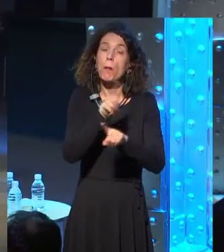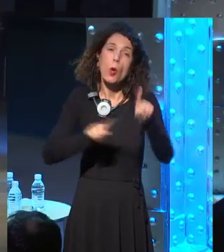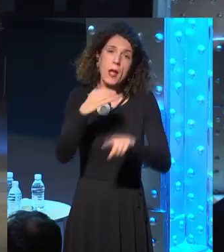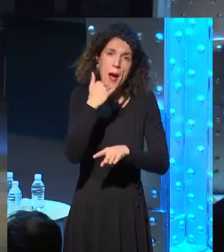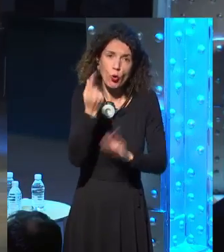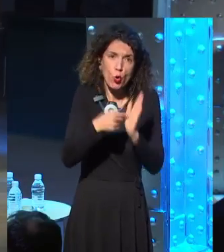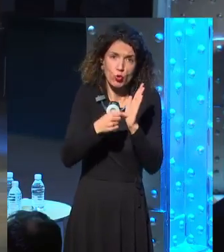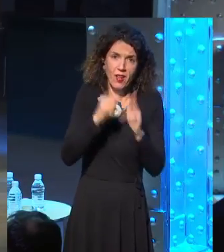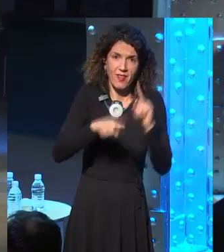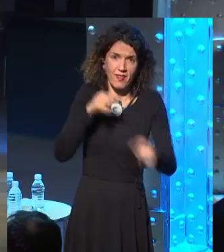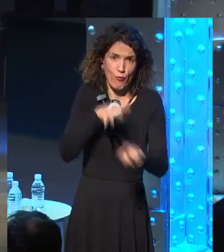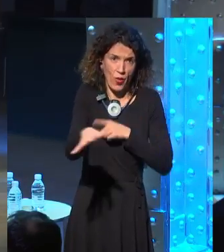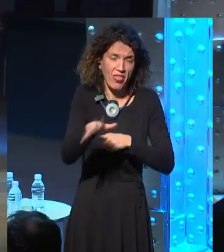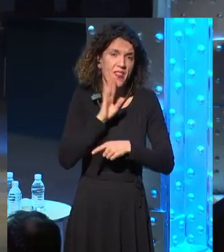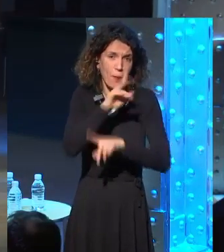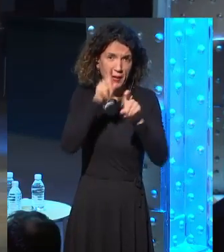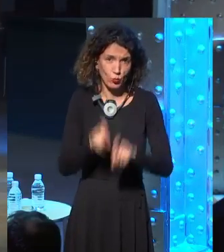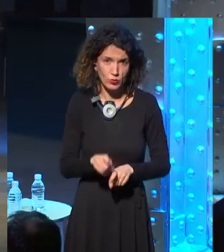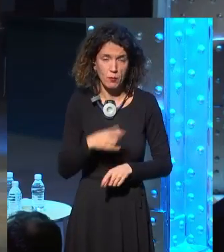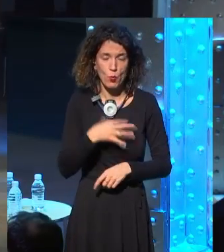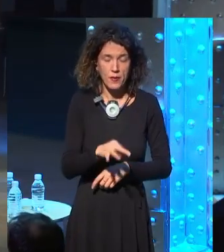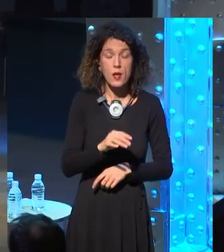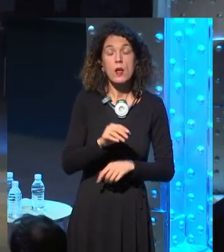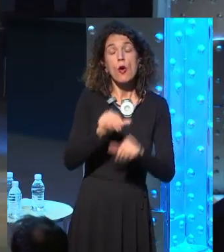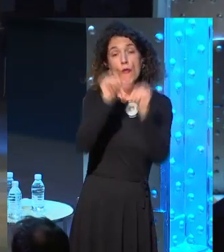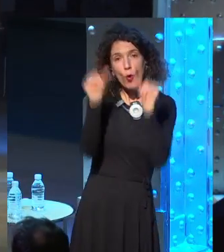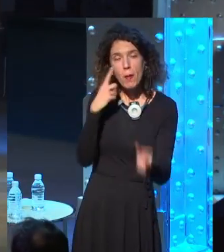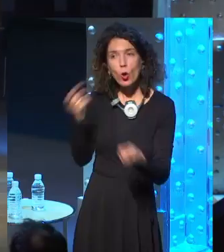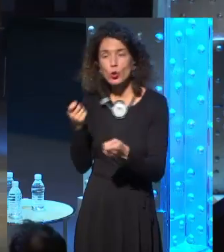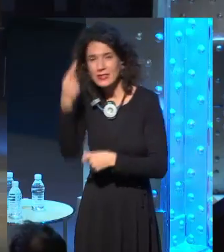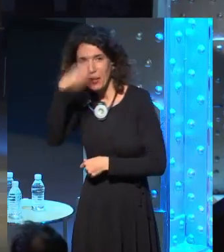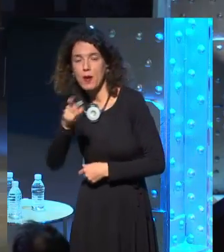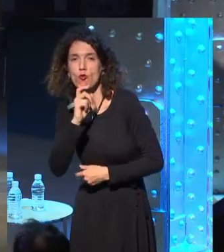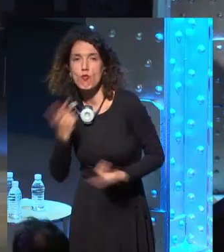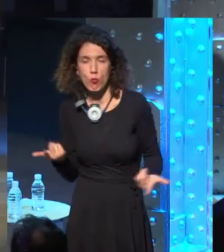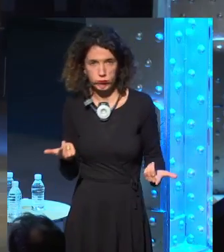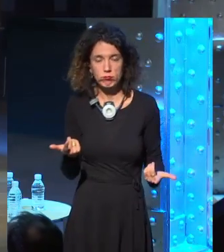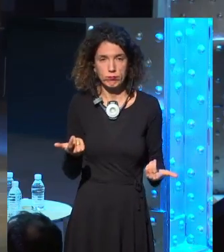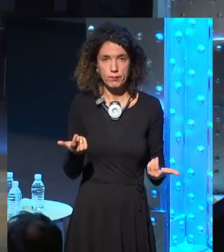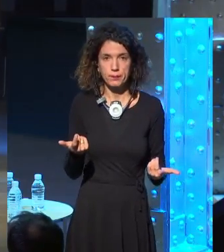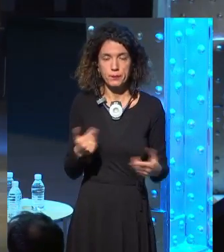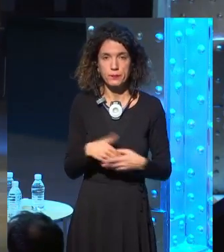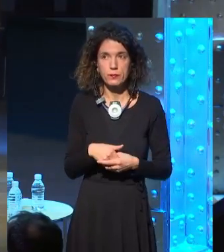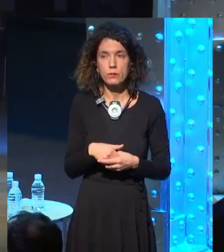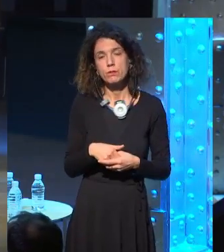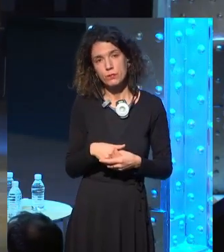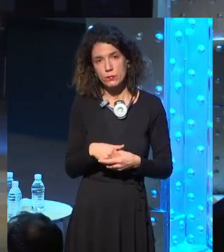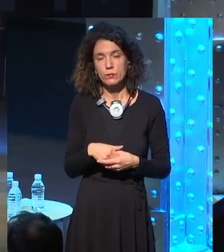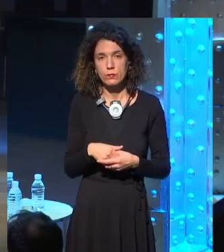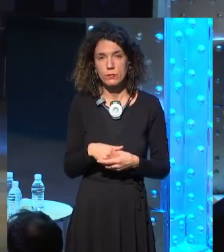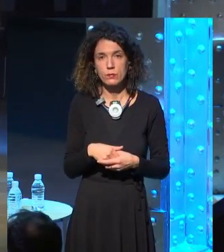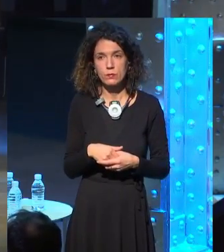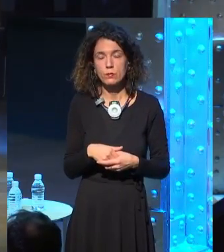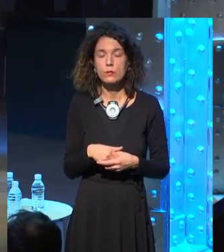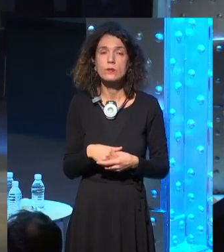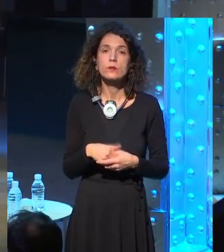a lot of other measures used previously have inferred happiness from objective information